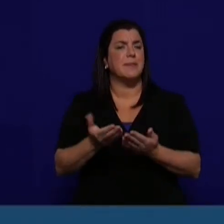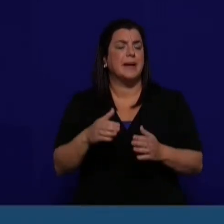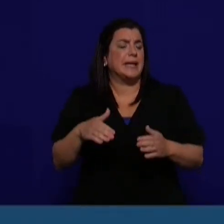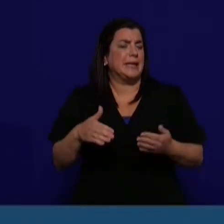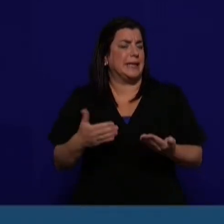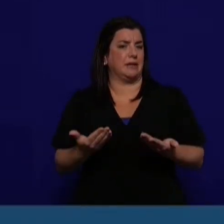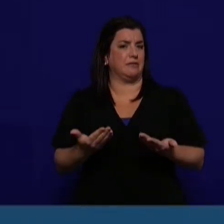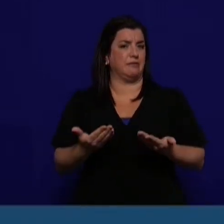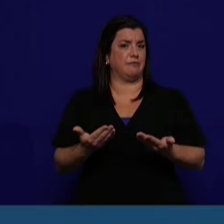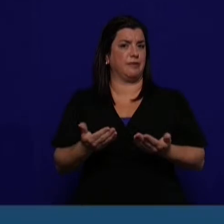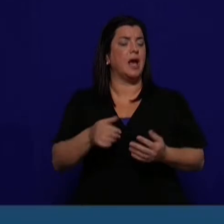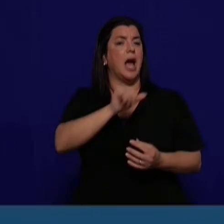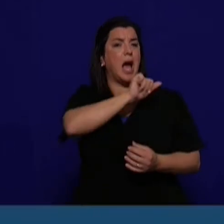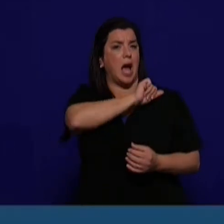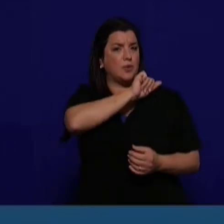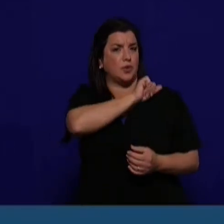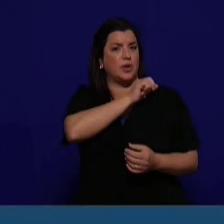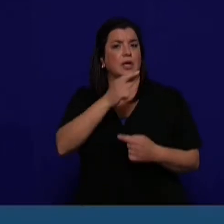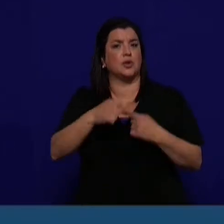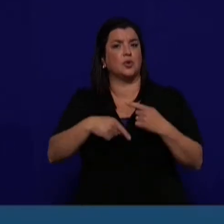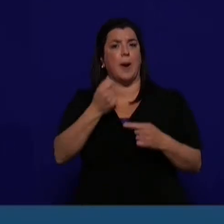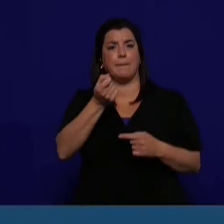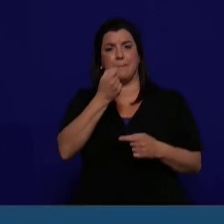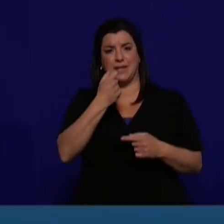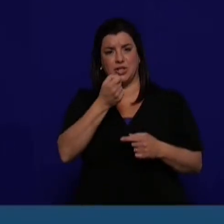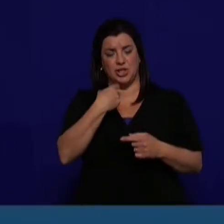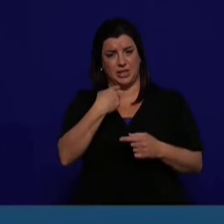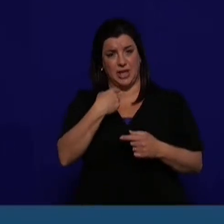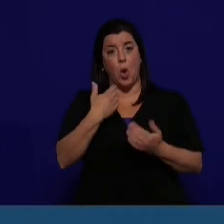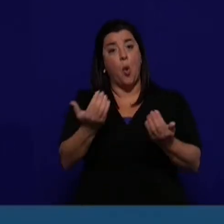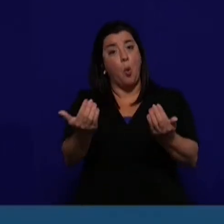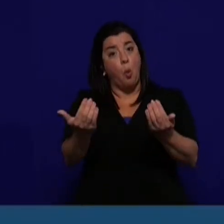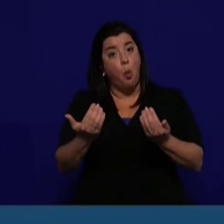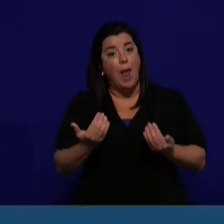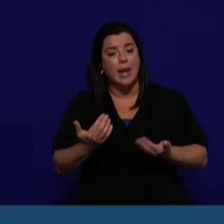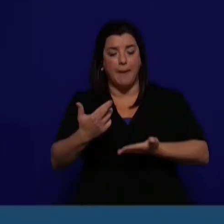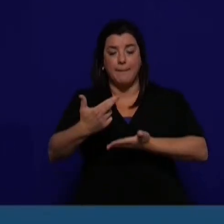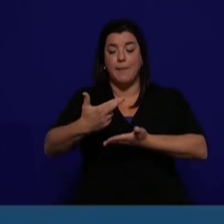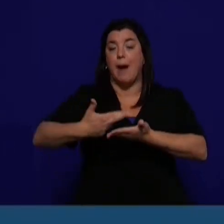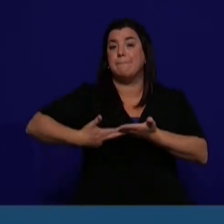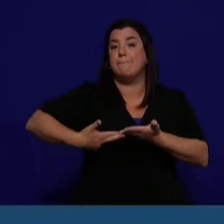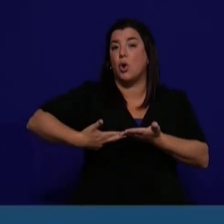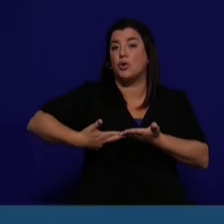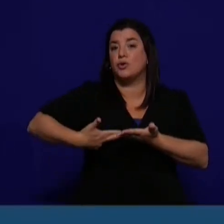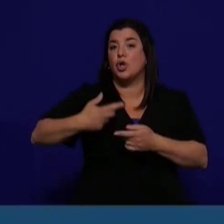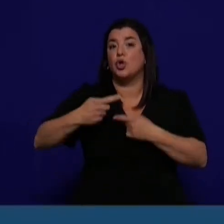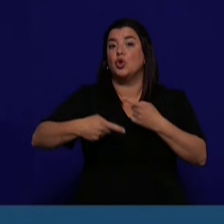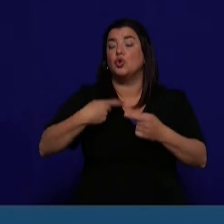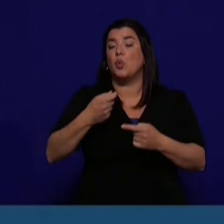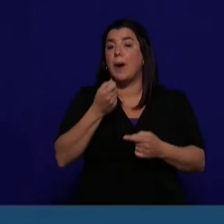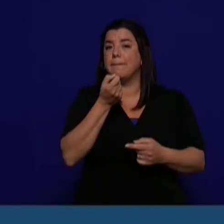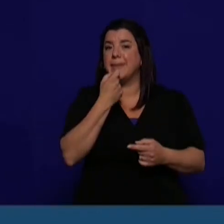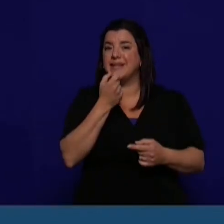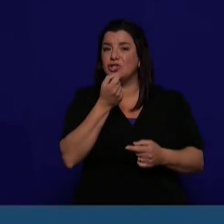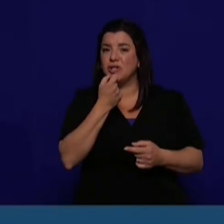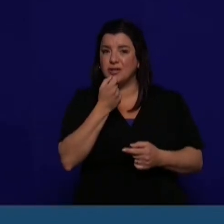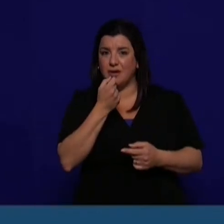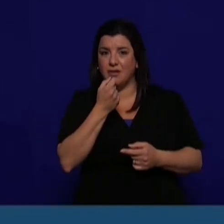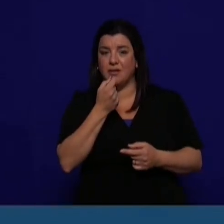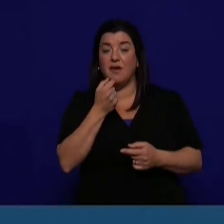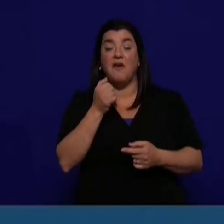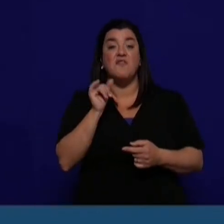l-awtorità tkun tista' tilqa' xi rapporti li jkun hemm dwar kwalinkwa tip ta' side effects li jistgħu jkunu wara